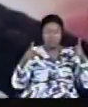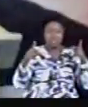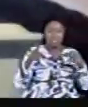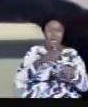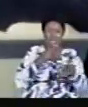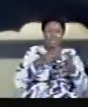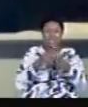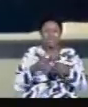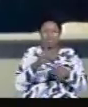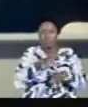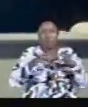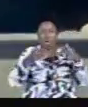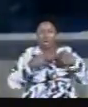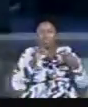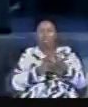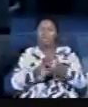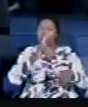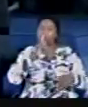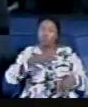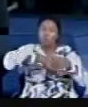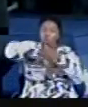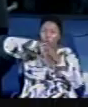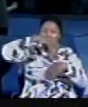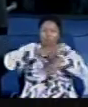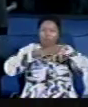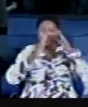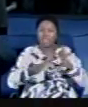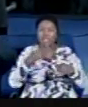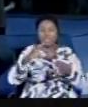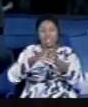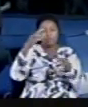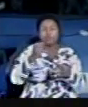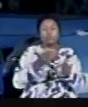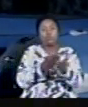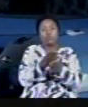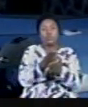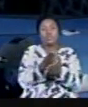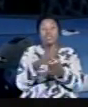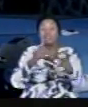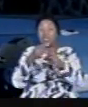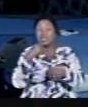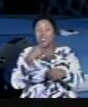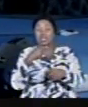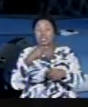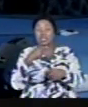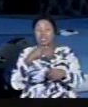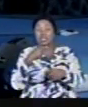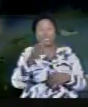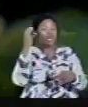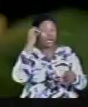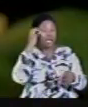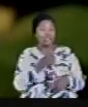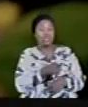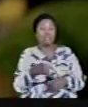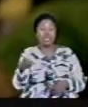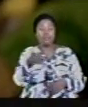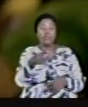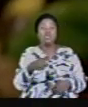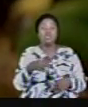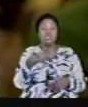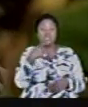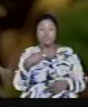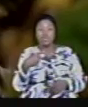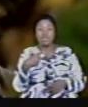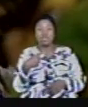real comforter, the spirit of truth. It says, for they heard them speak